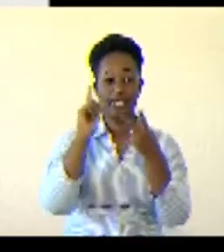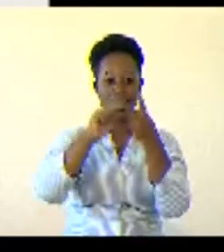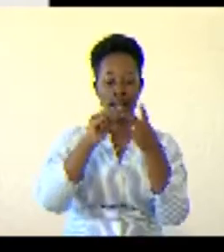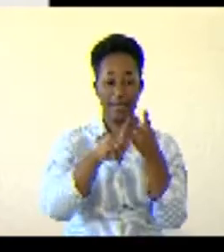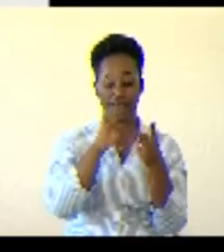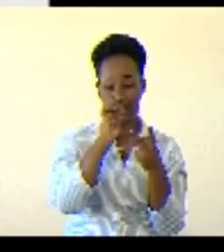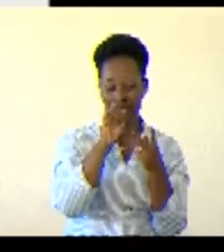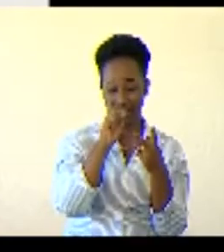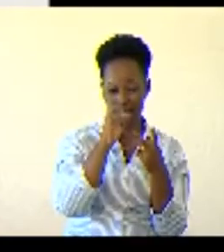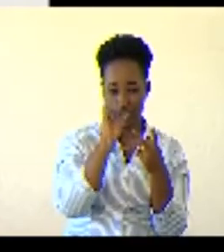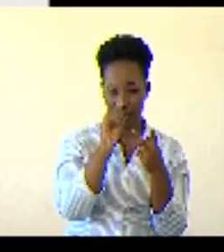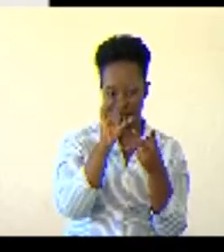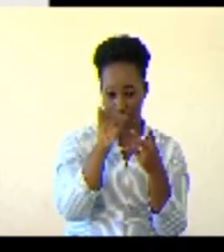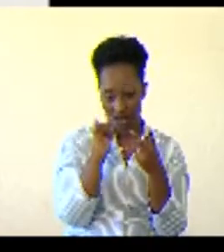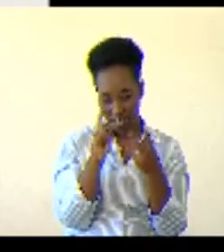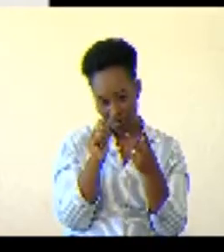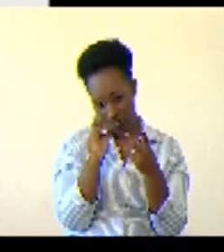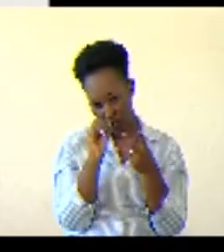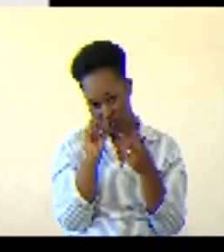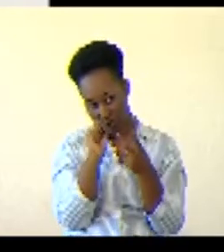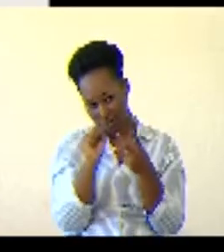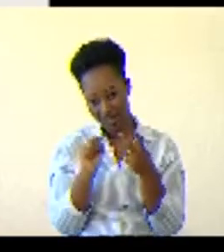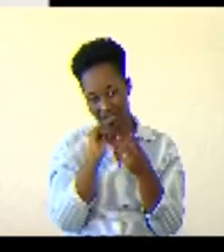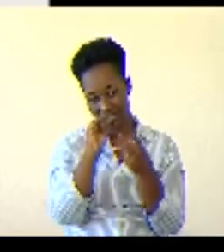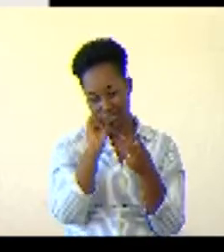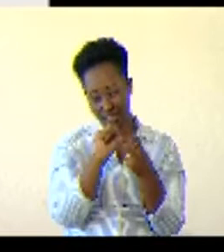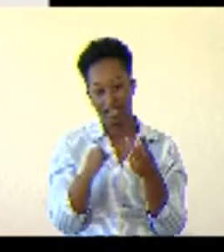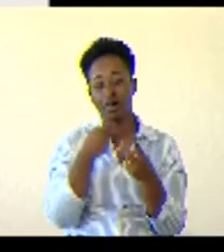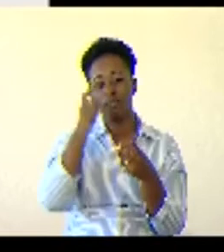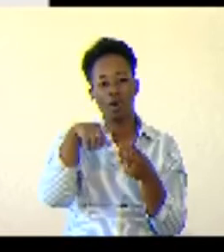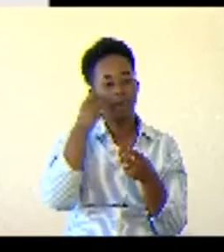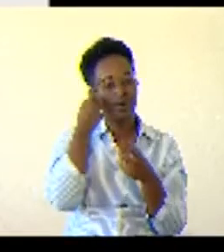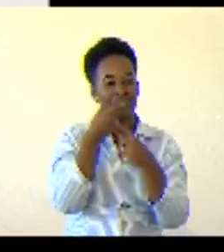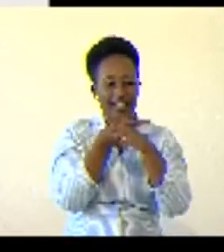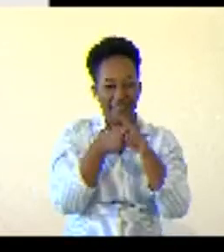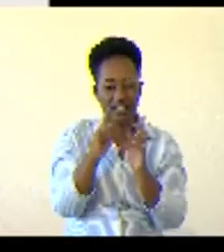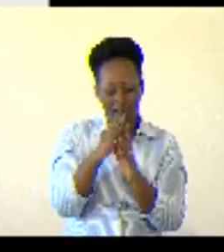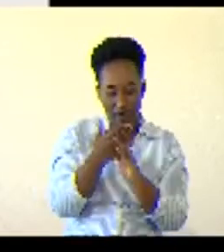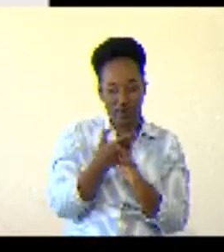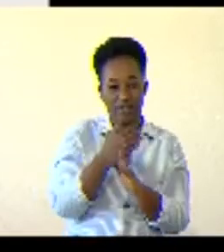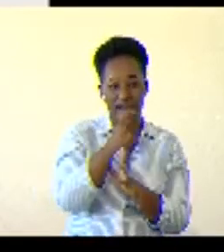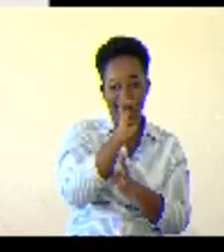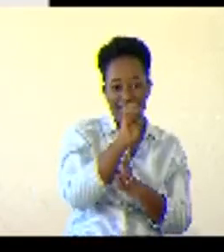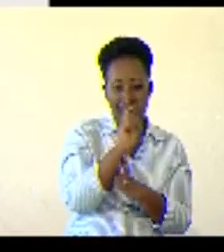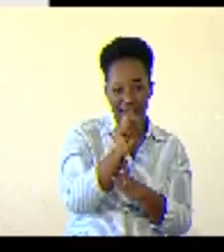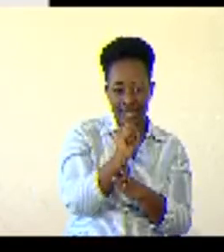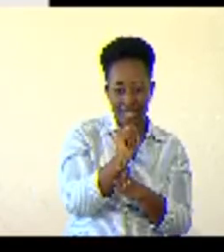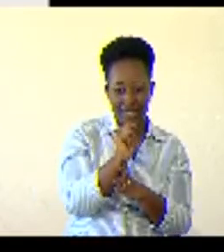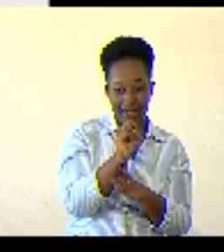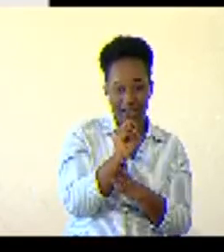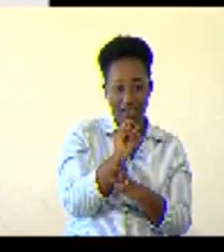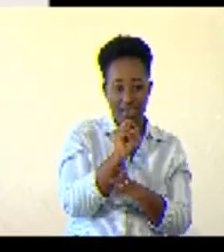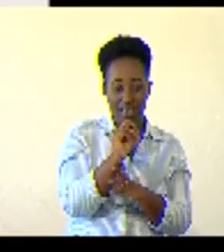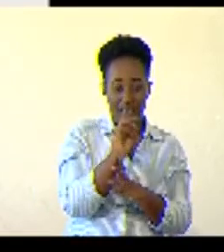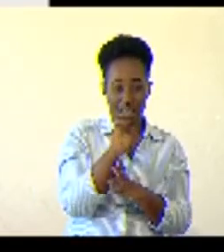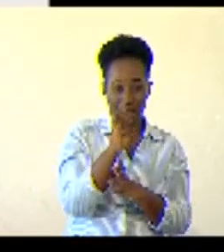have the difference between under endocytosis, student, under endocytosis. We